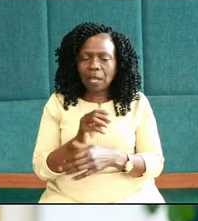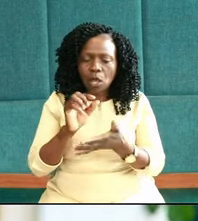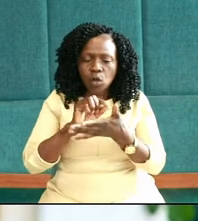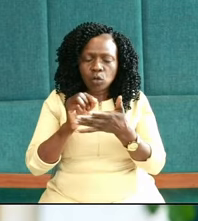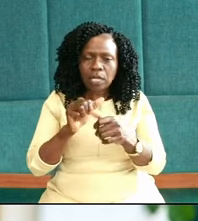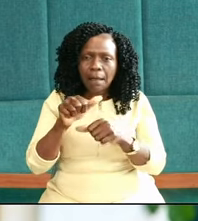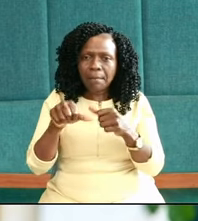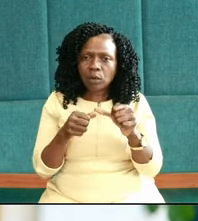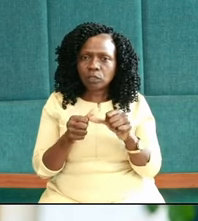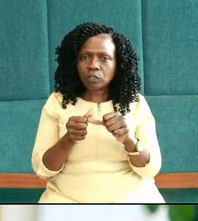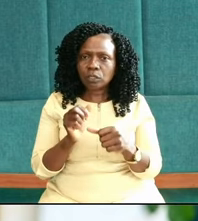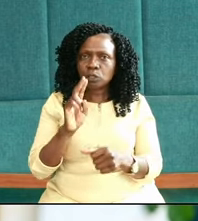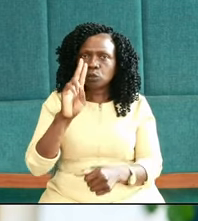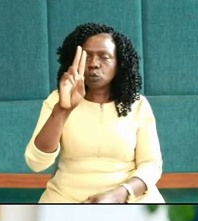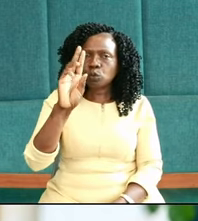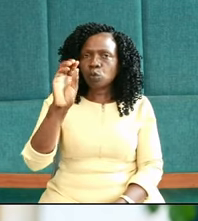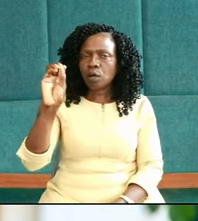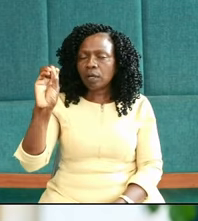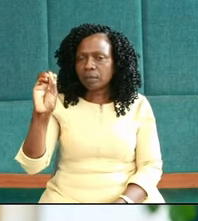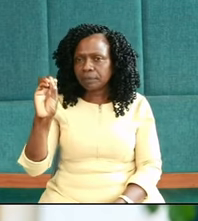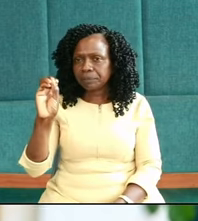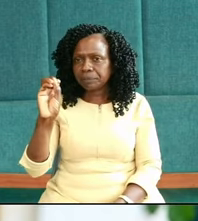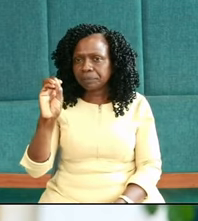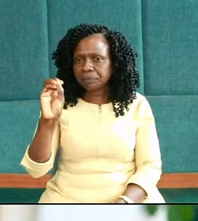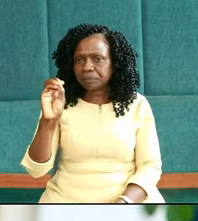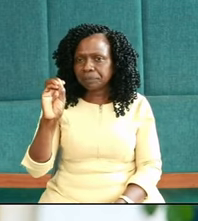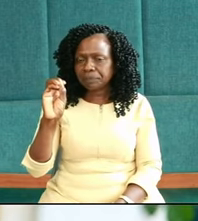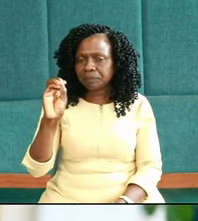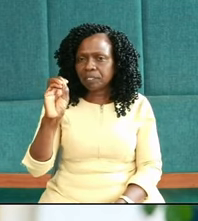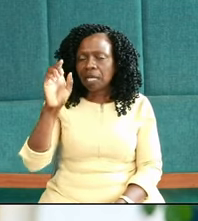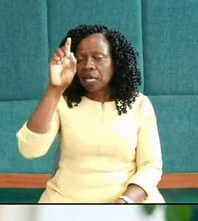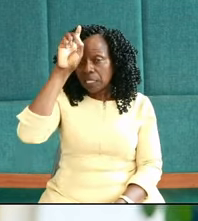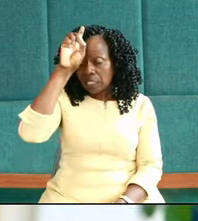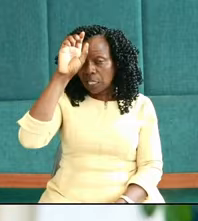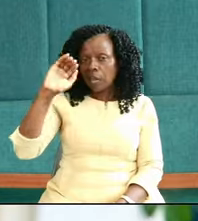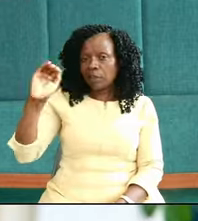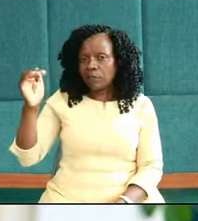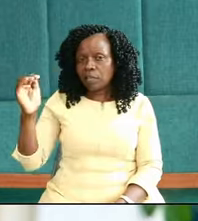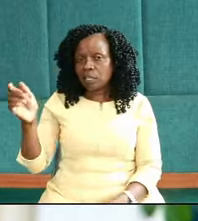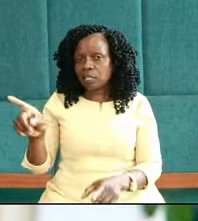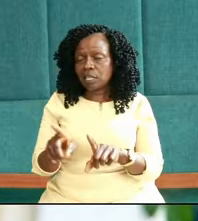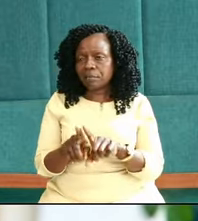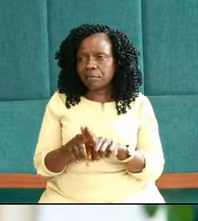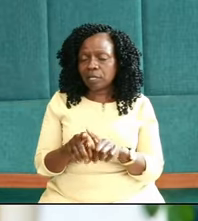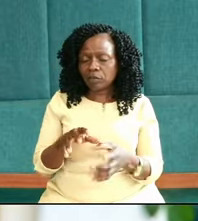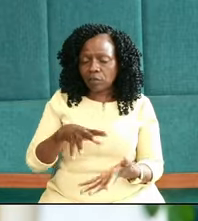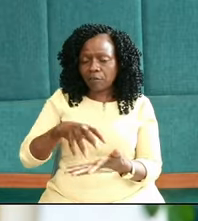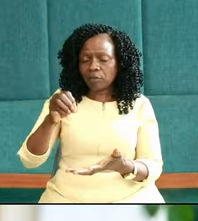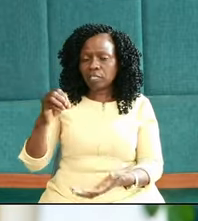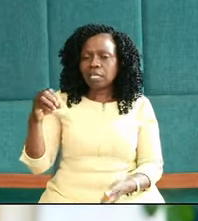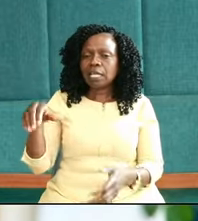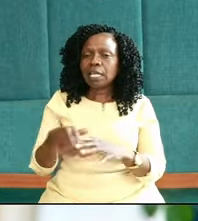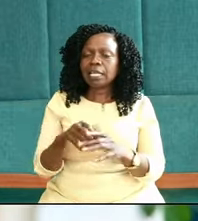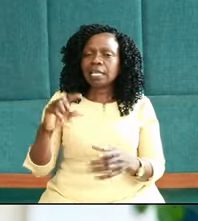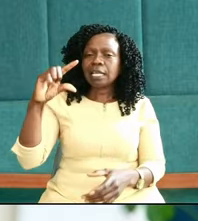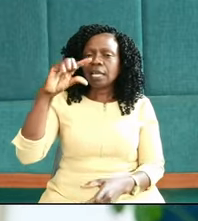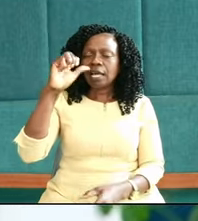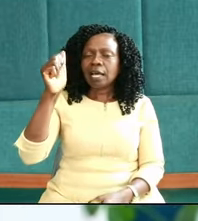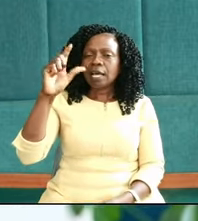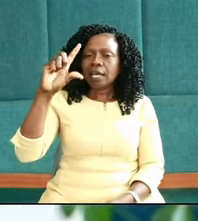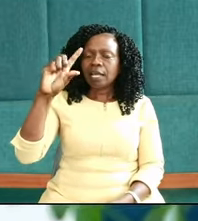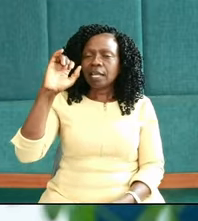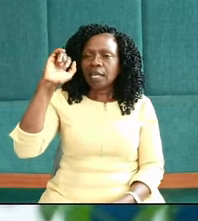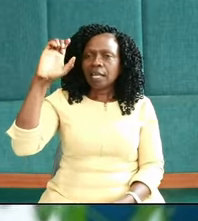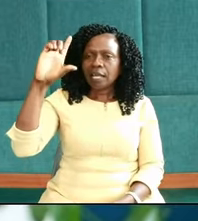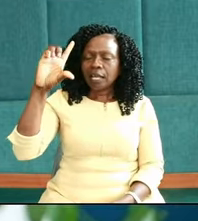wrote about 200 cities and villages that were found in Galilee. Nazareth